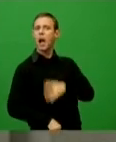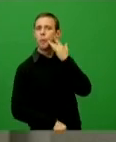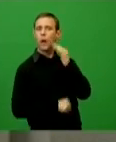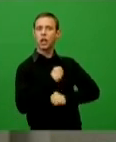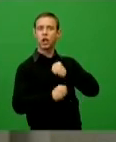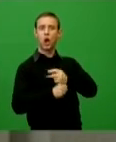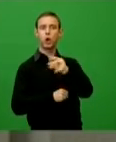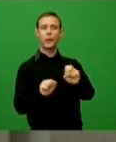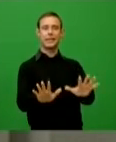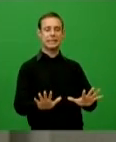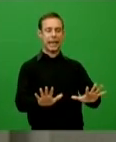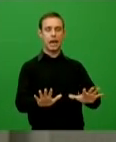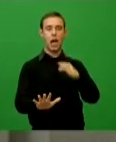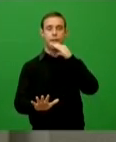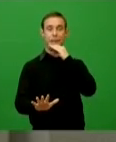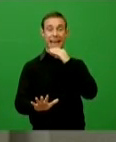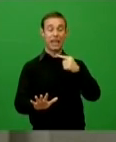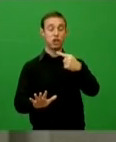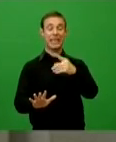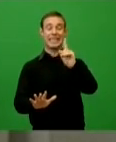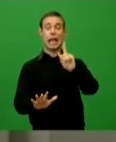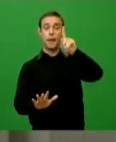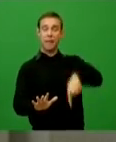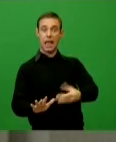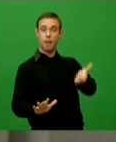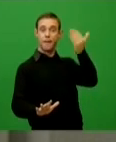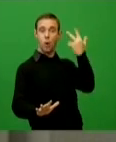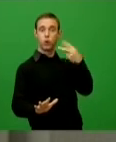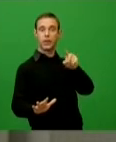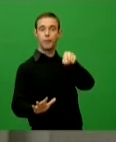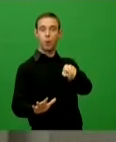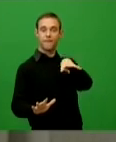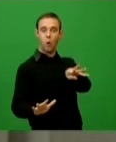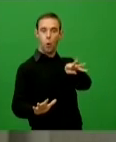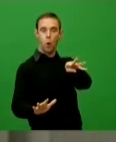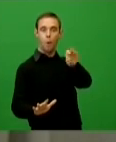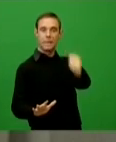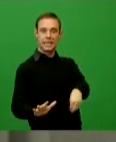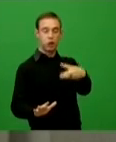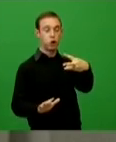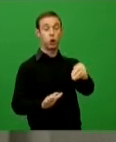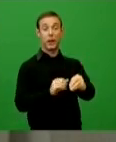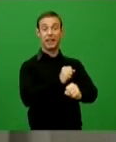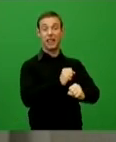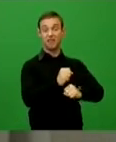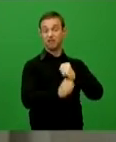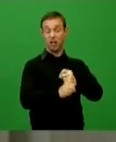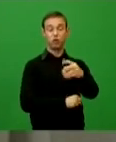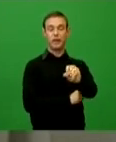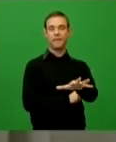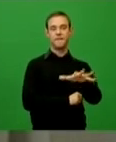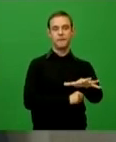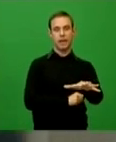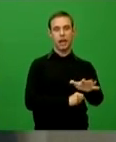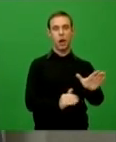capital formation to GDP declining from 20.4% in 2015 to 19.6%